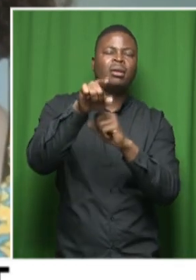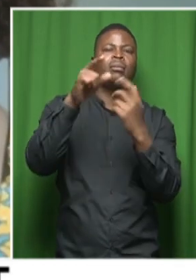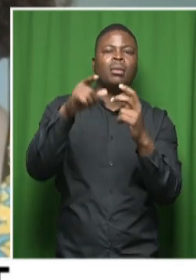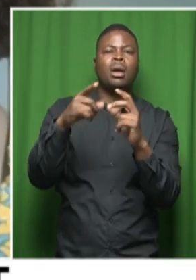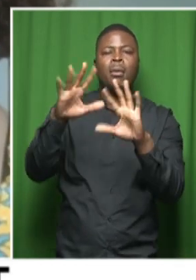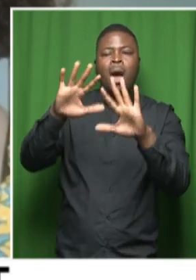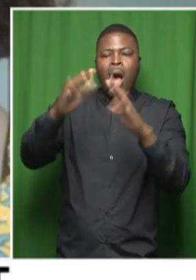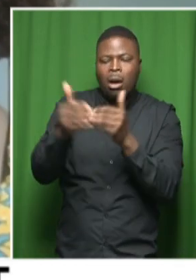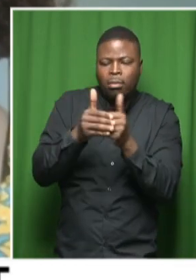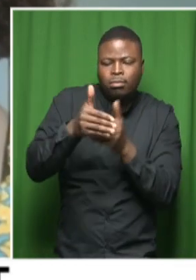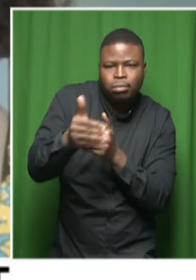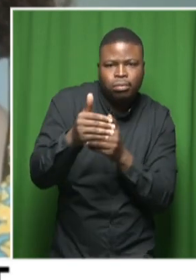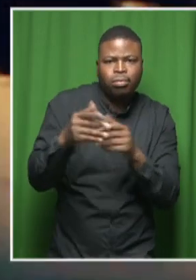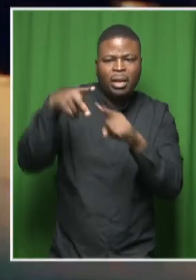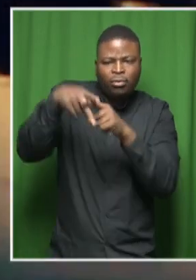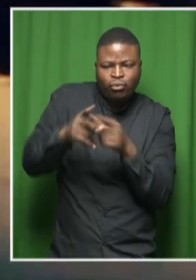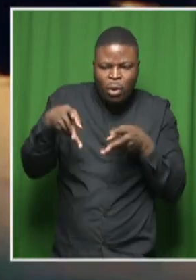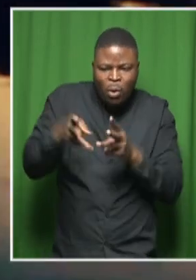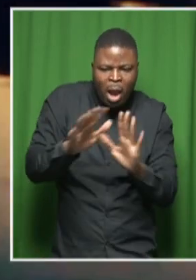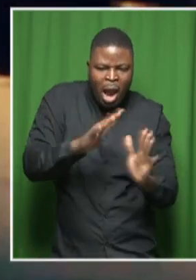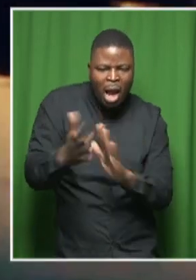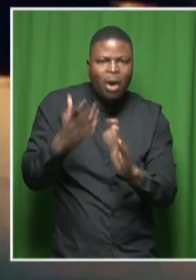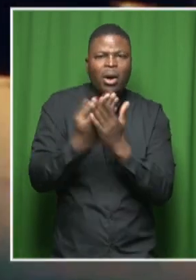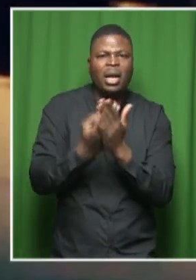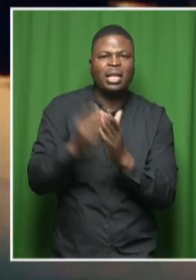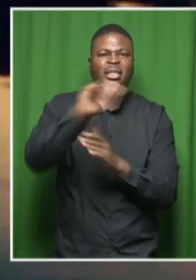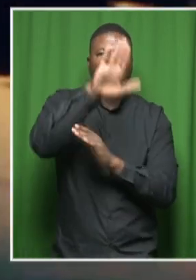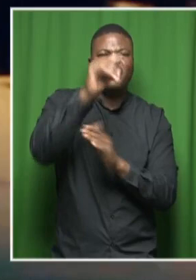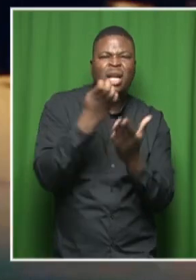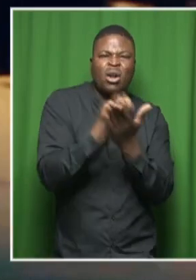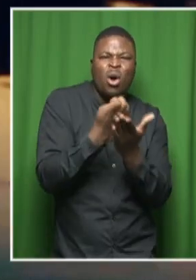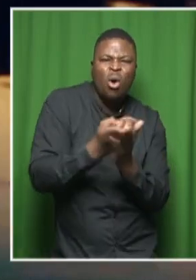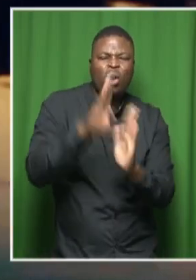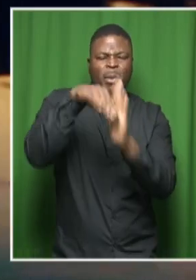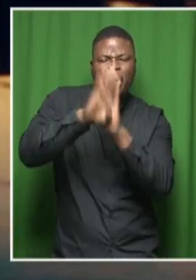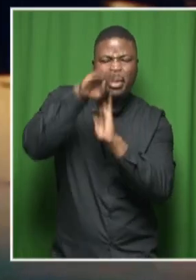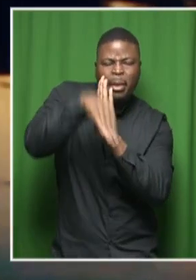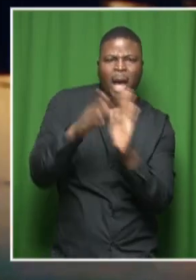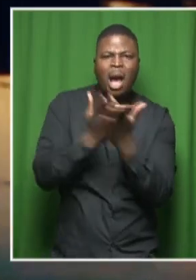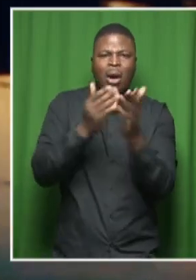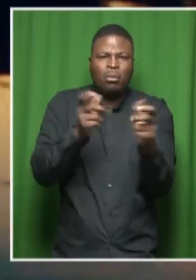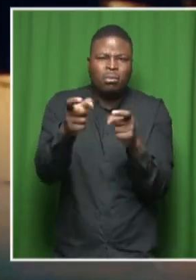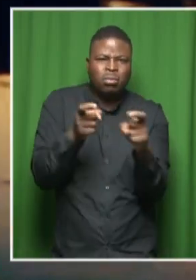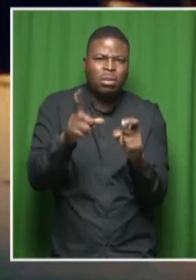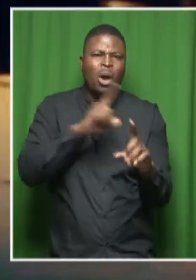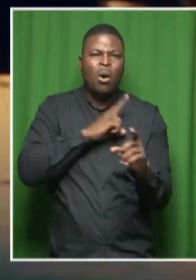instrument to target inflation for the South African economy, with high unemployment, poverty,